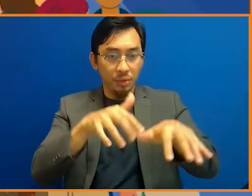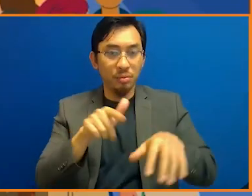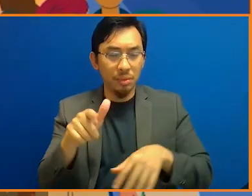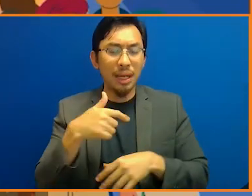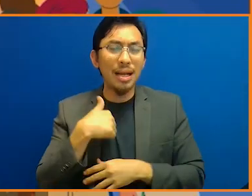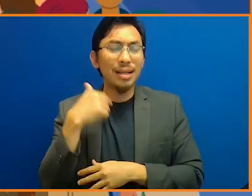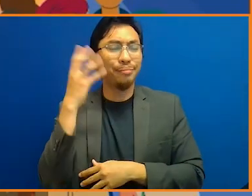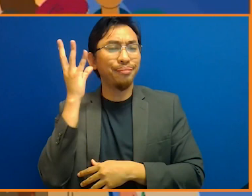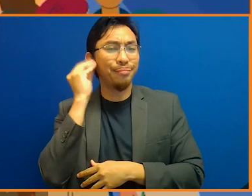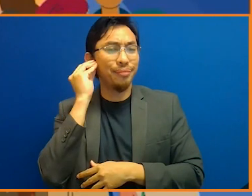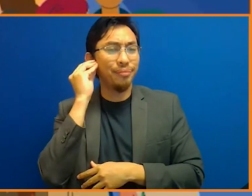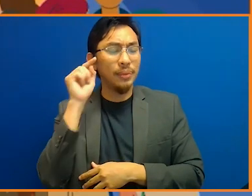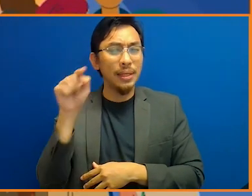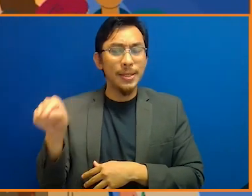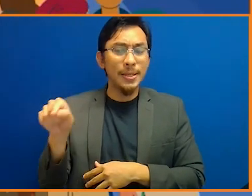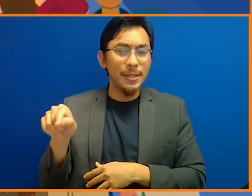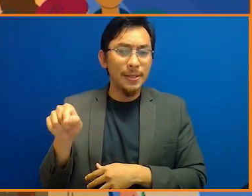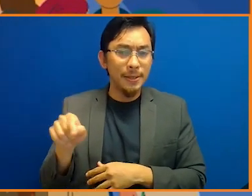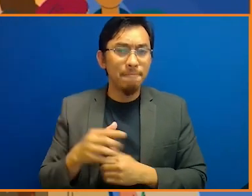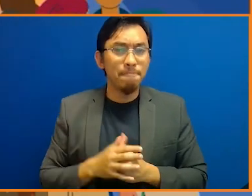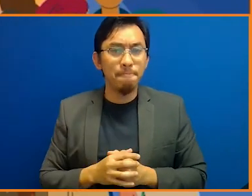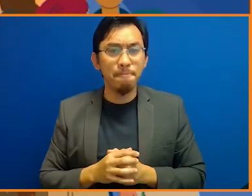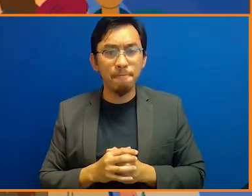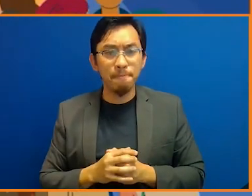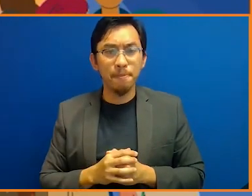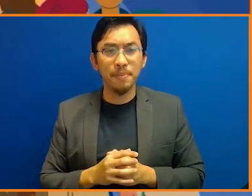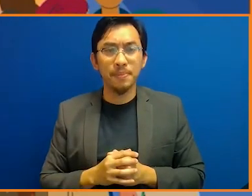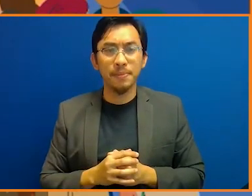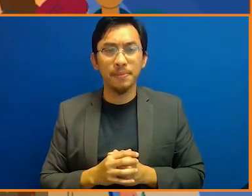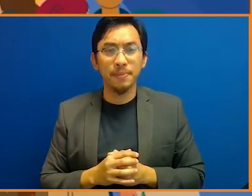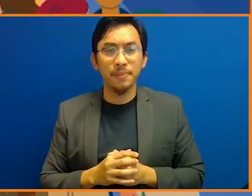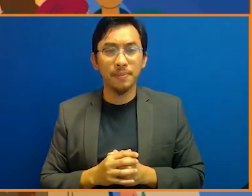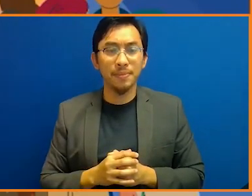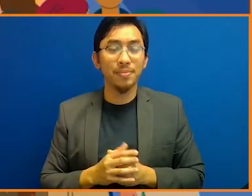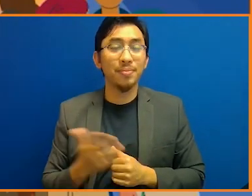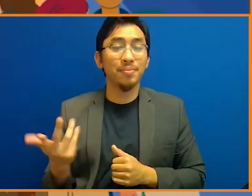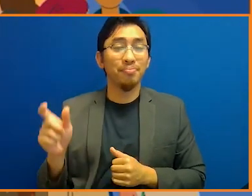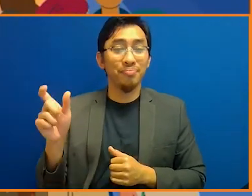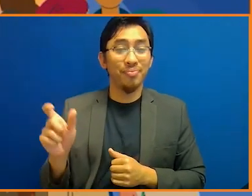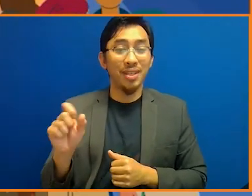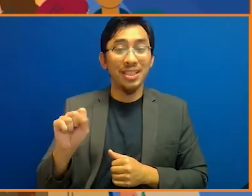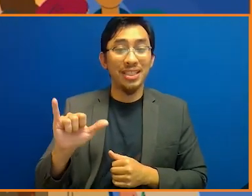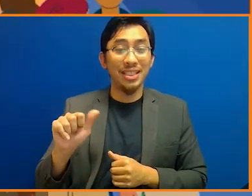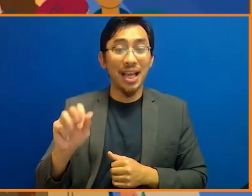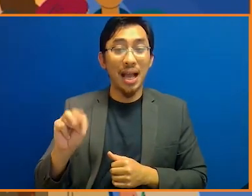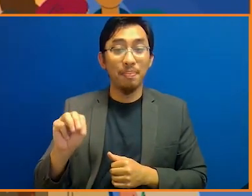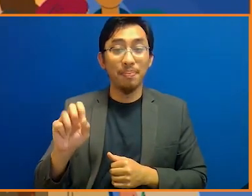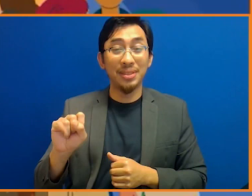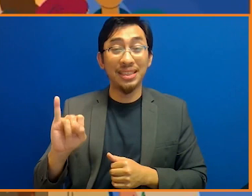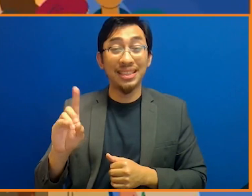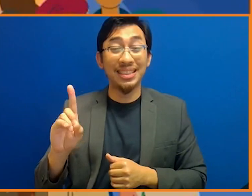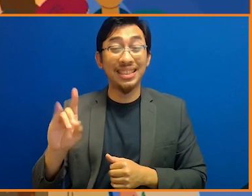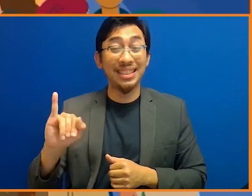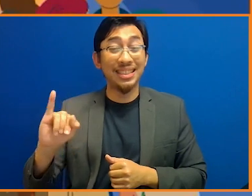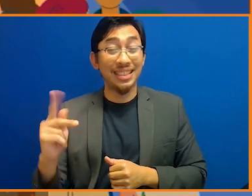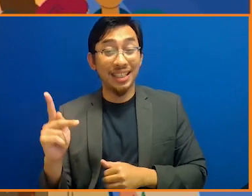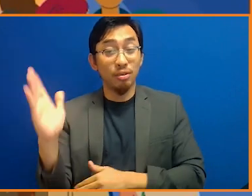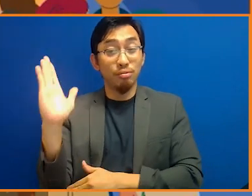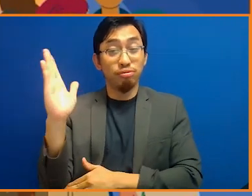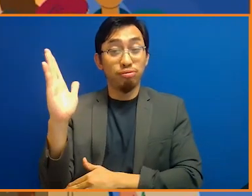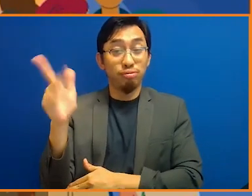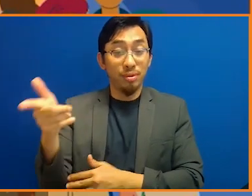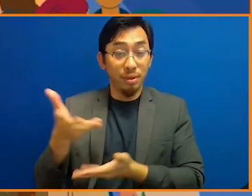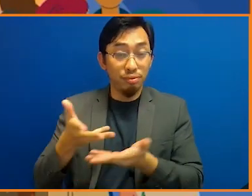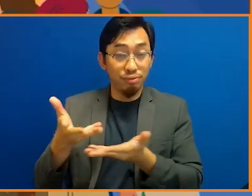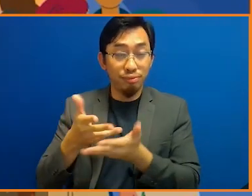tsunami countermeasure in Japan. So I could hear from after Professor Syamsidik lecture that we discuss